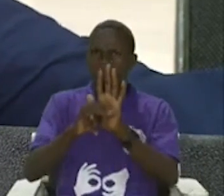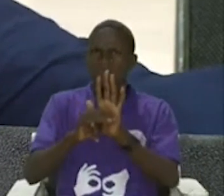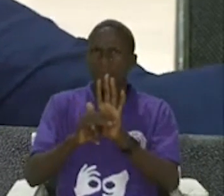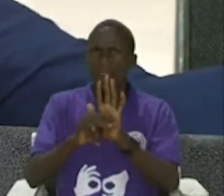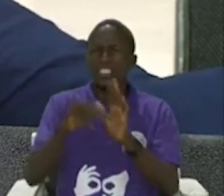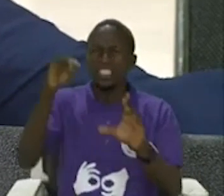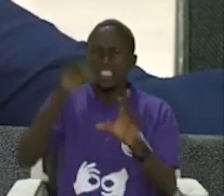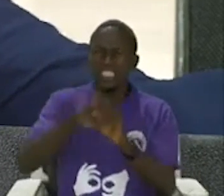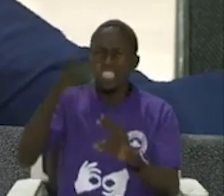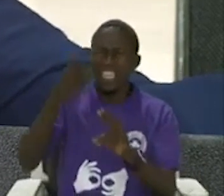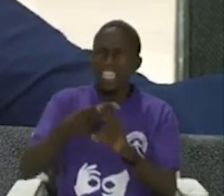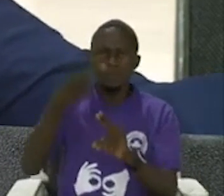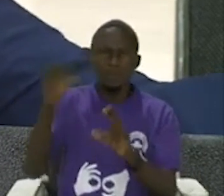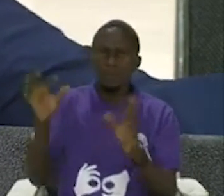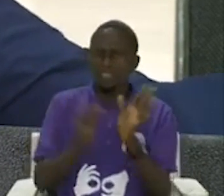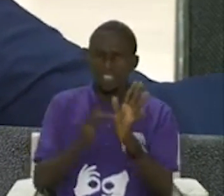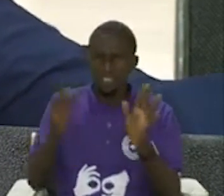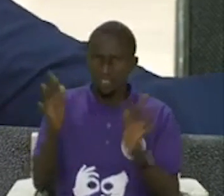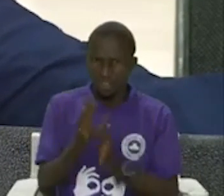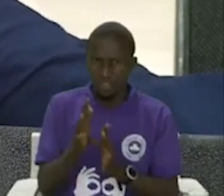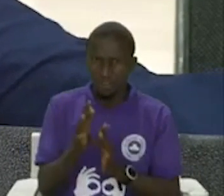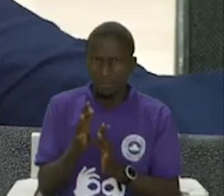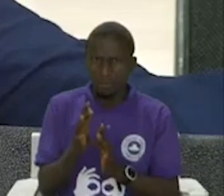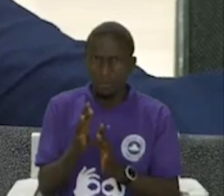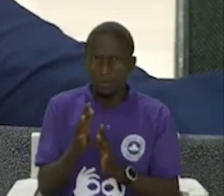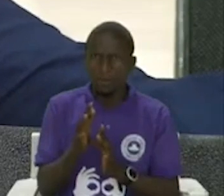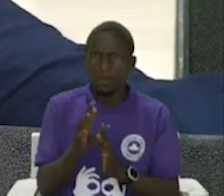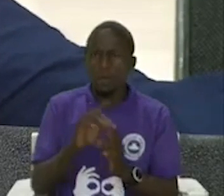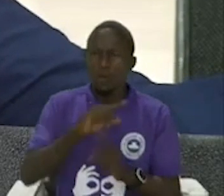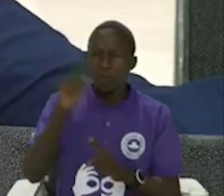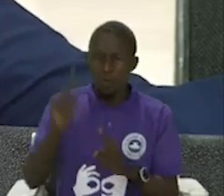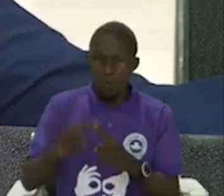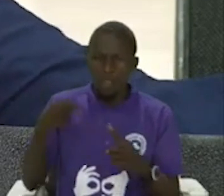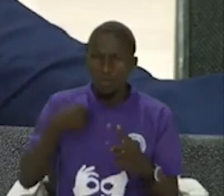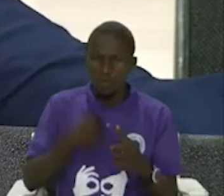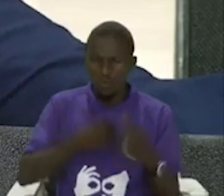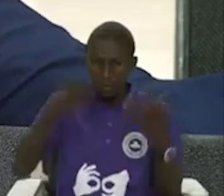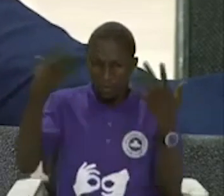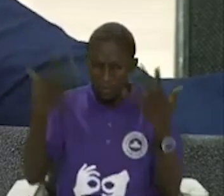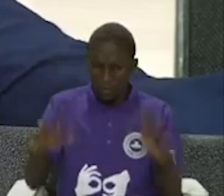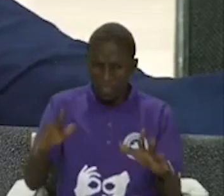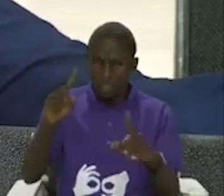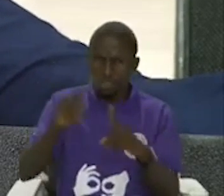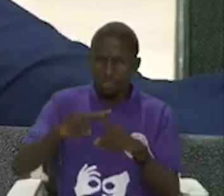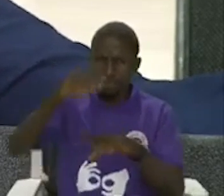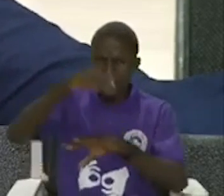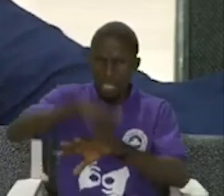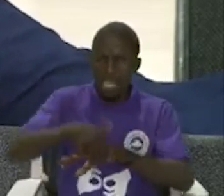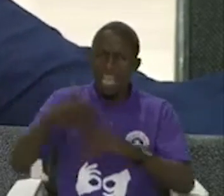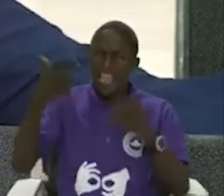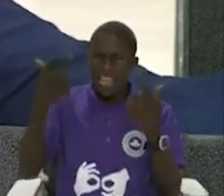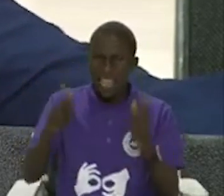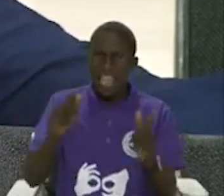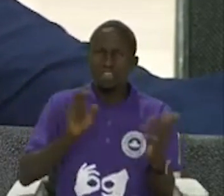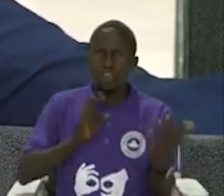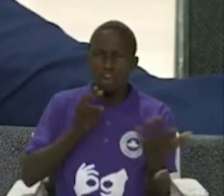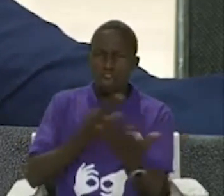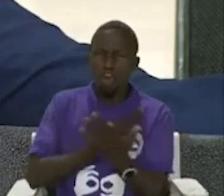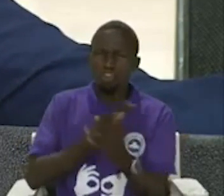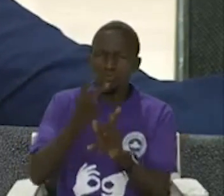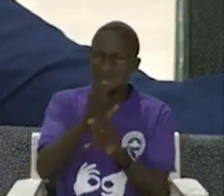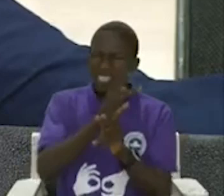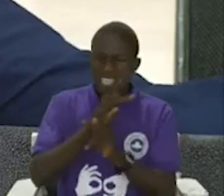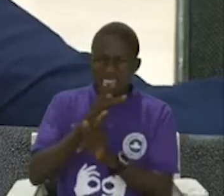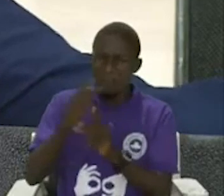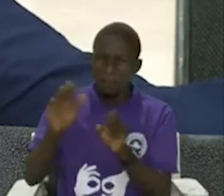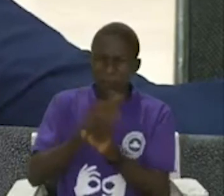performance in the mighty name of Jesus. And when we are done tonight, let us be very careful to return all glory